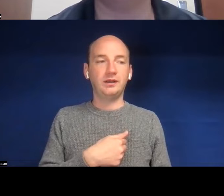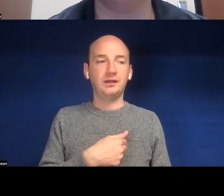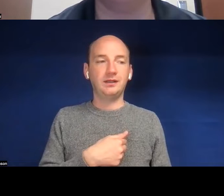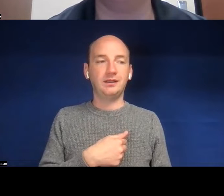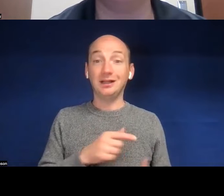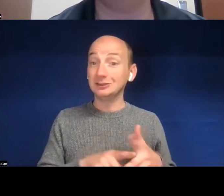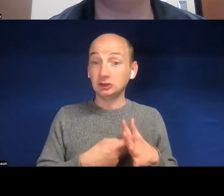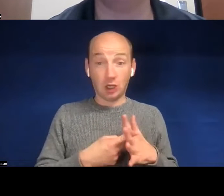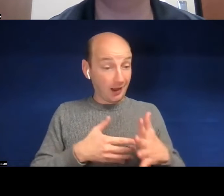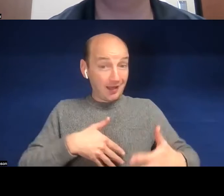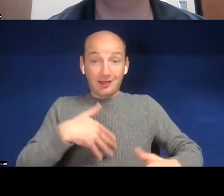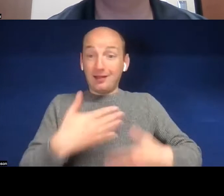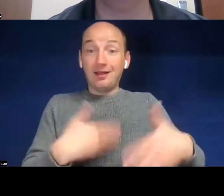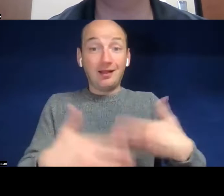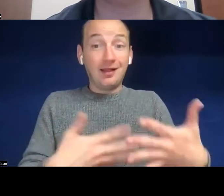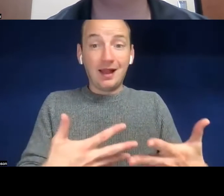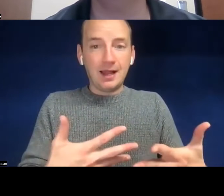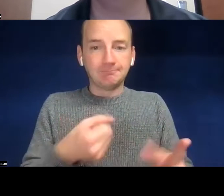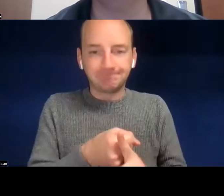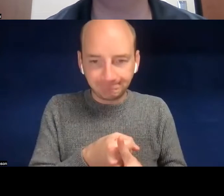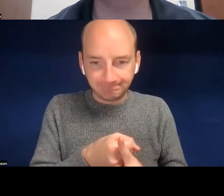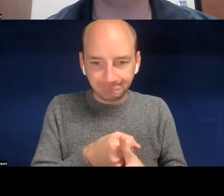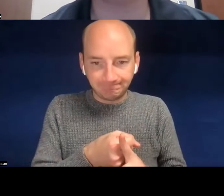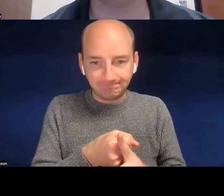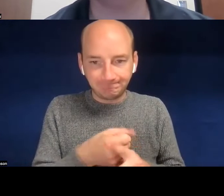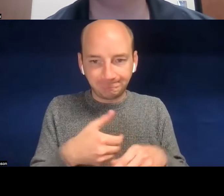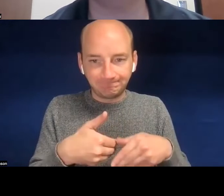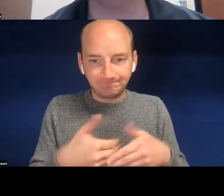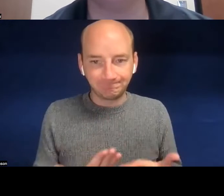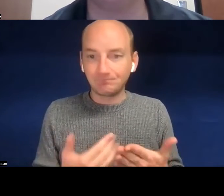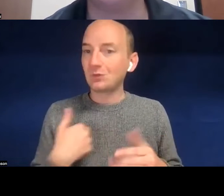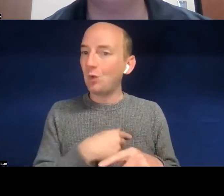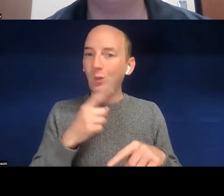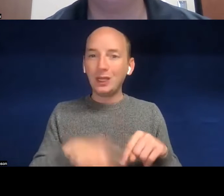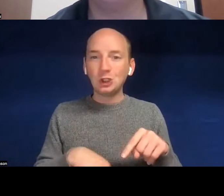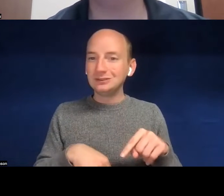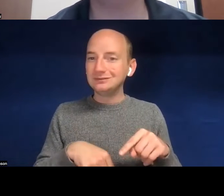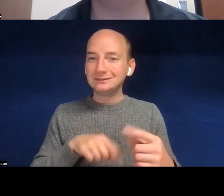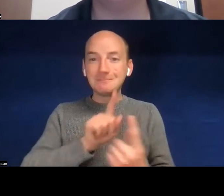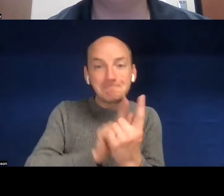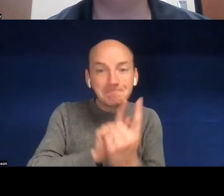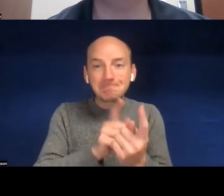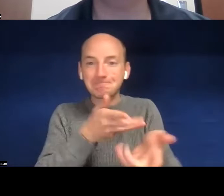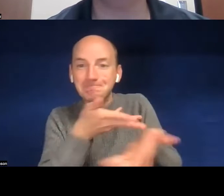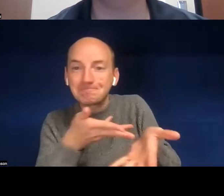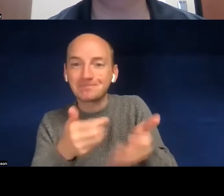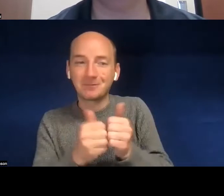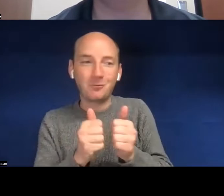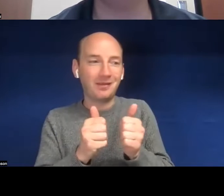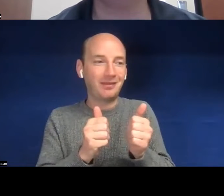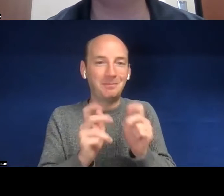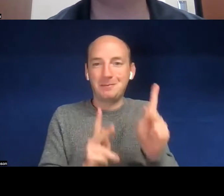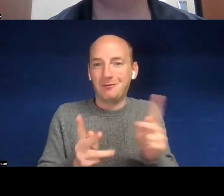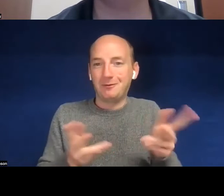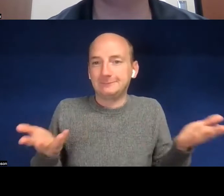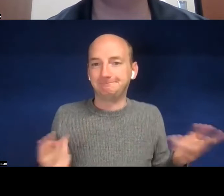able to get going, but now we couldn't see or interact with anyone. And in